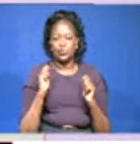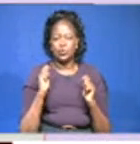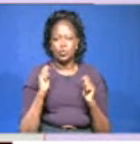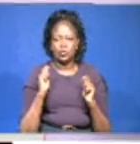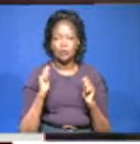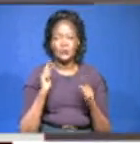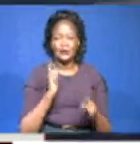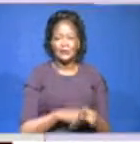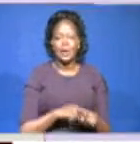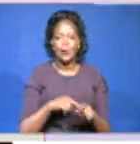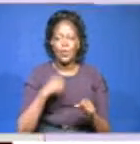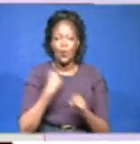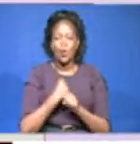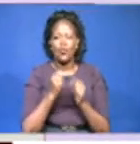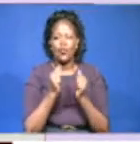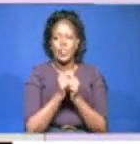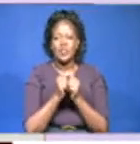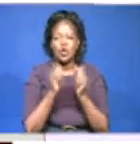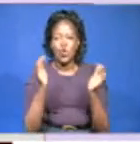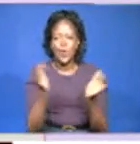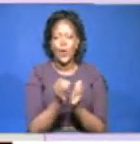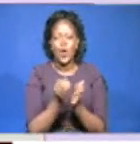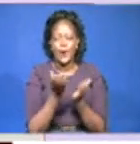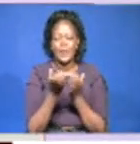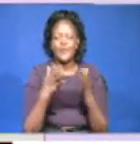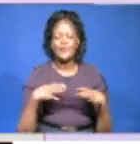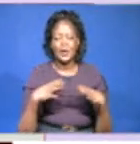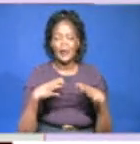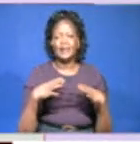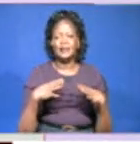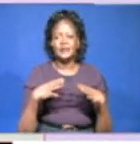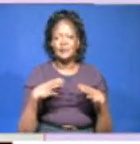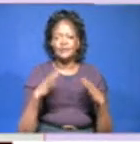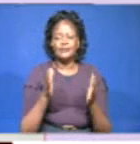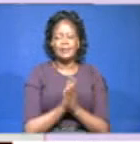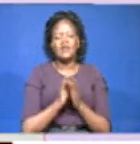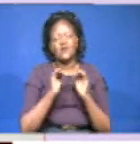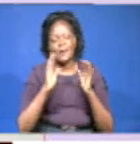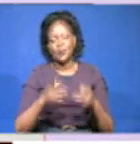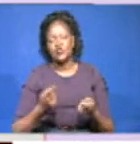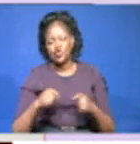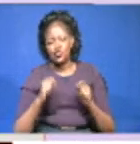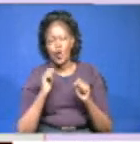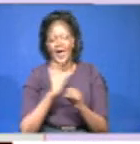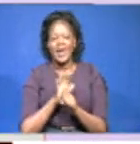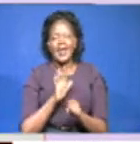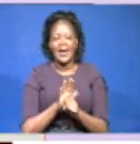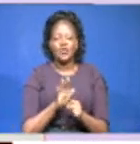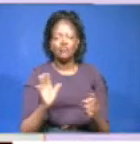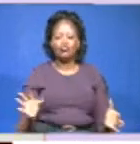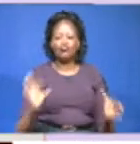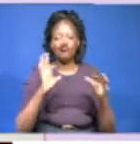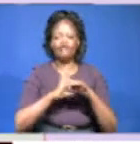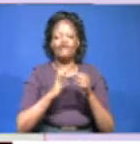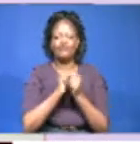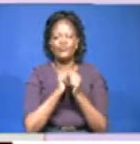with smallholders, when we are working with the outgrowers and farmers, we try as much as possible to link them with the market,